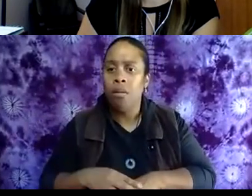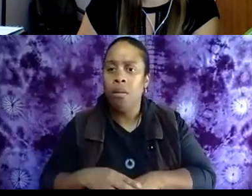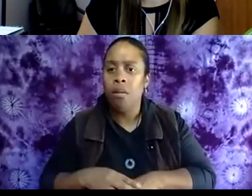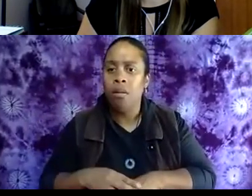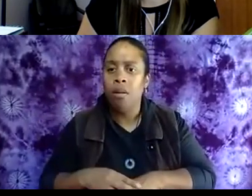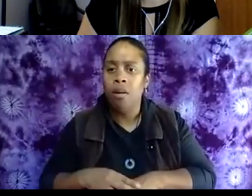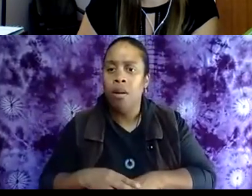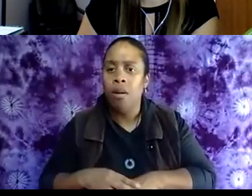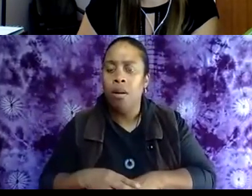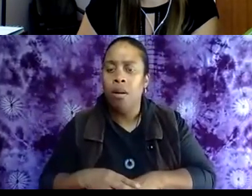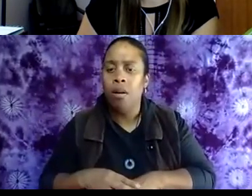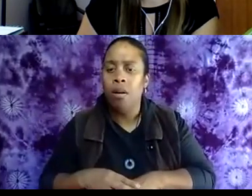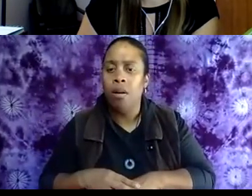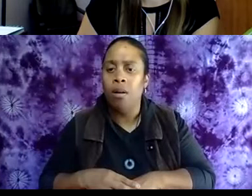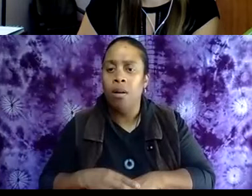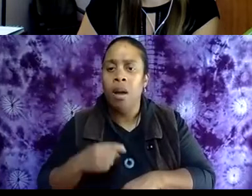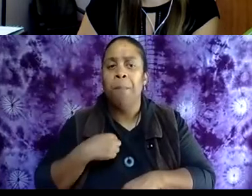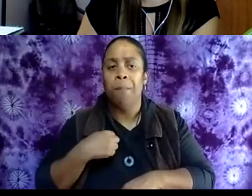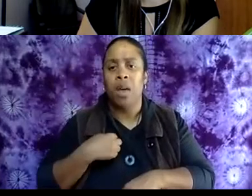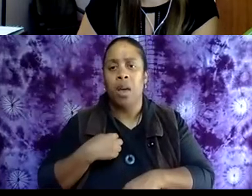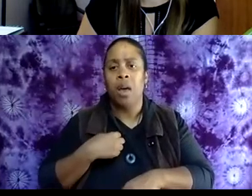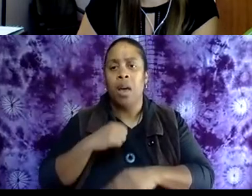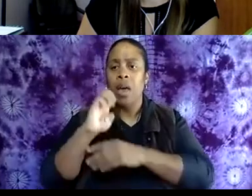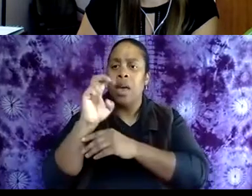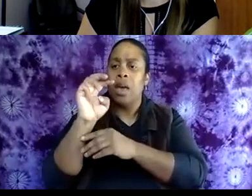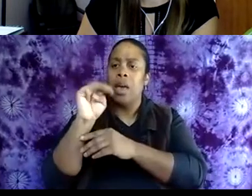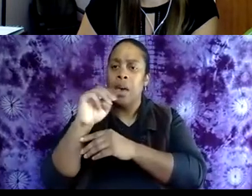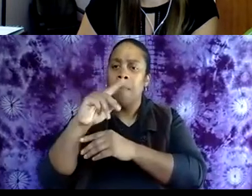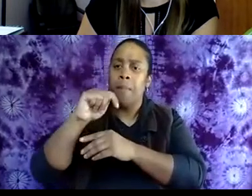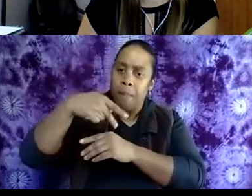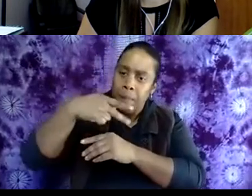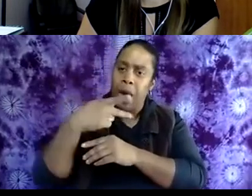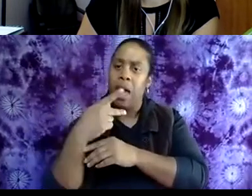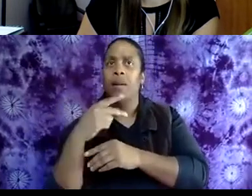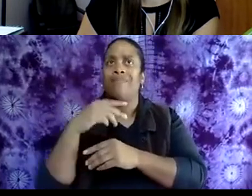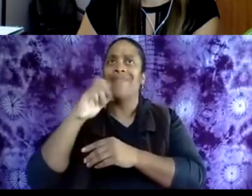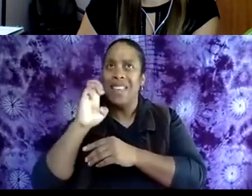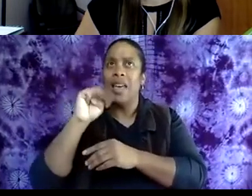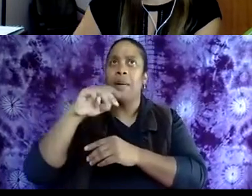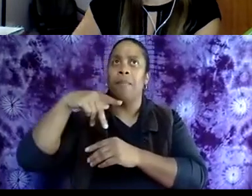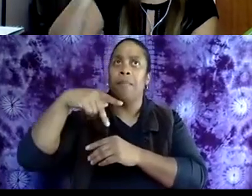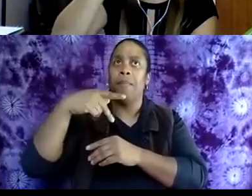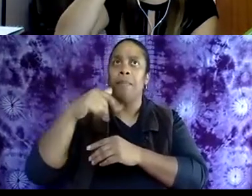an empath. I'm hypersensitive to